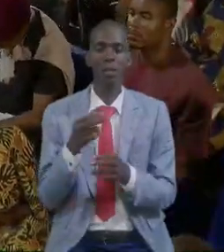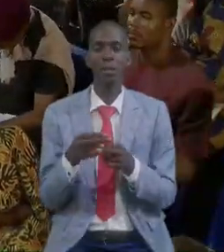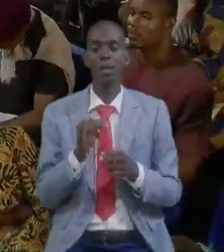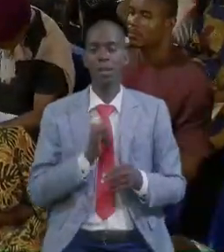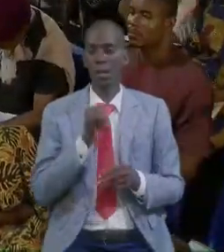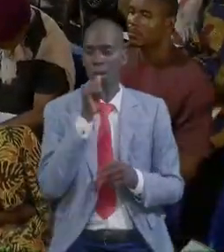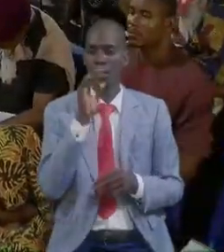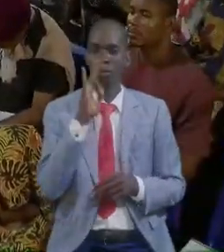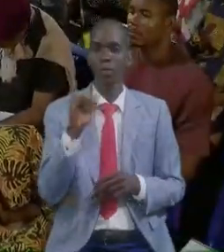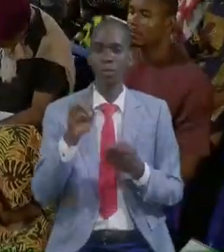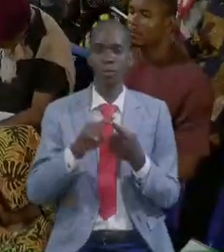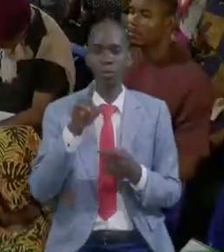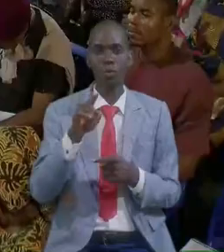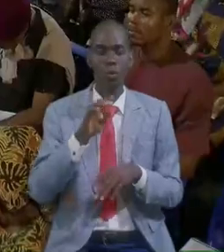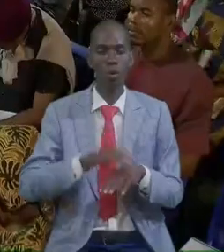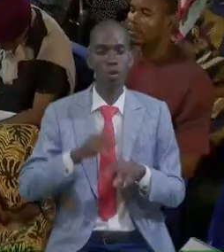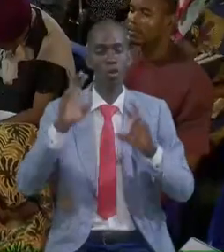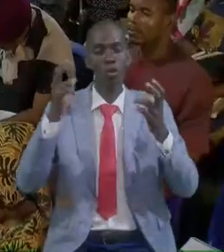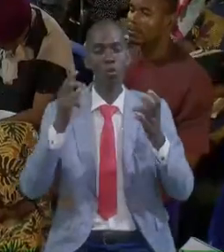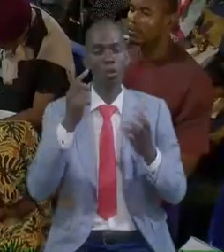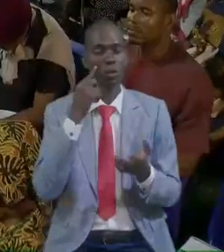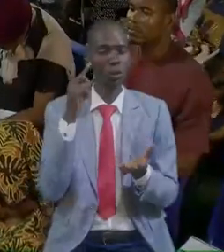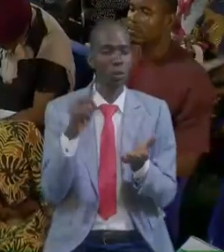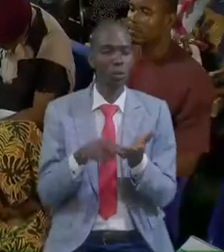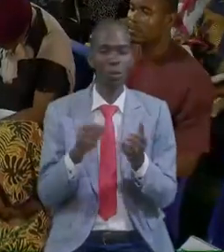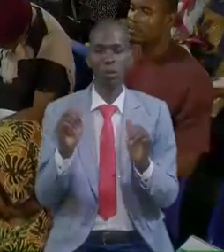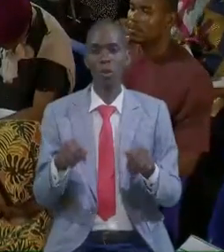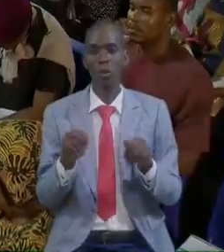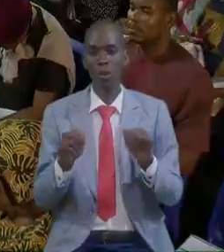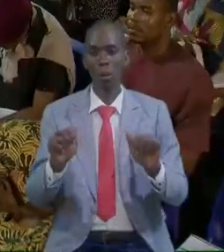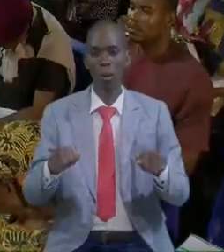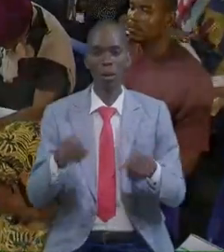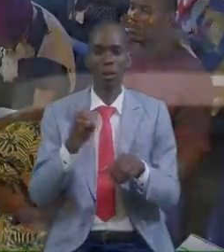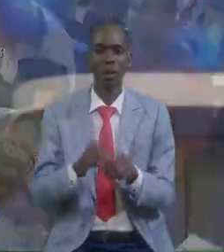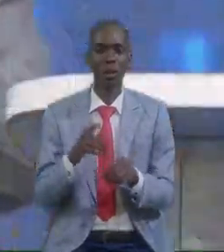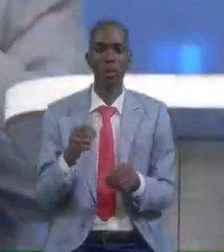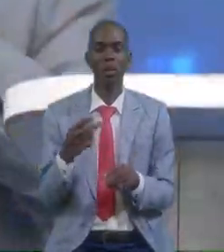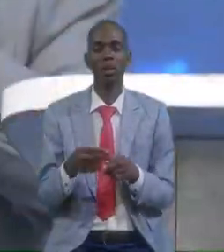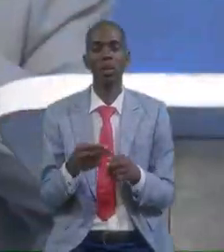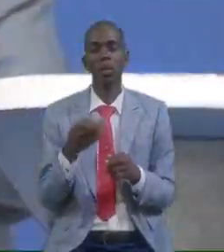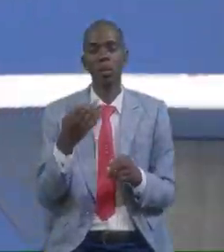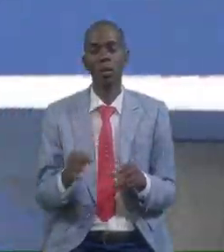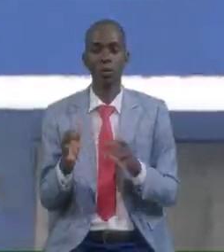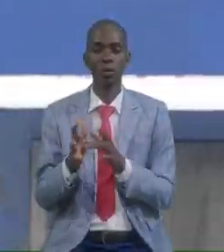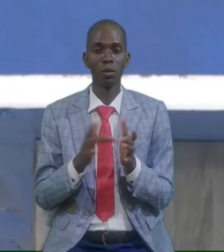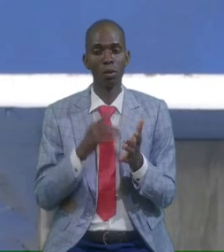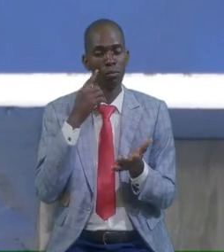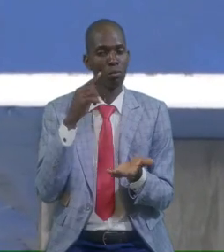you on notable possibilities in the name of Jesus.